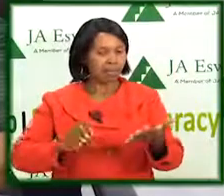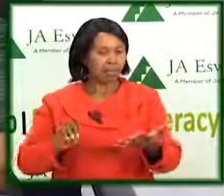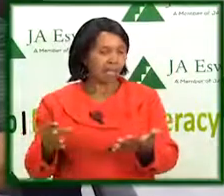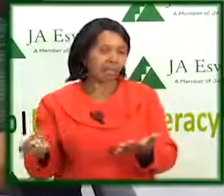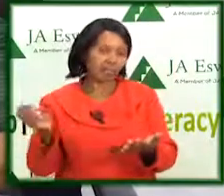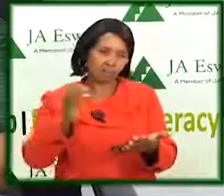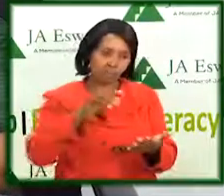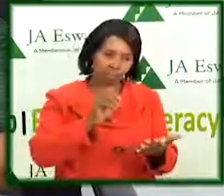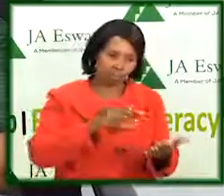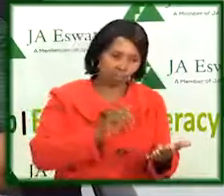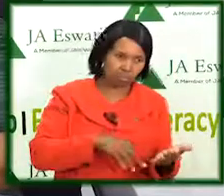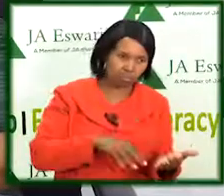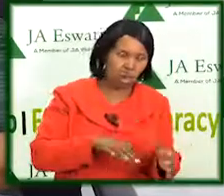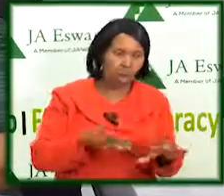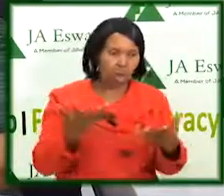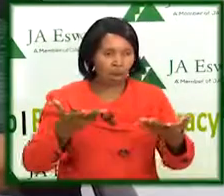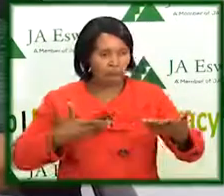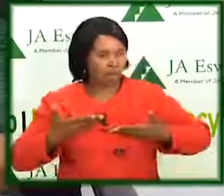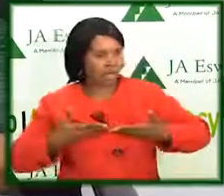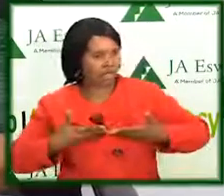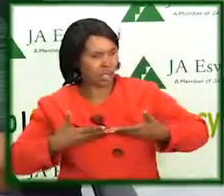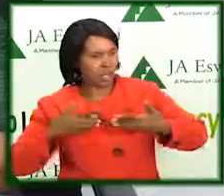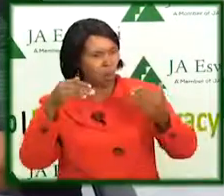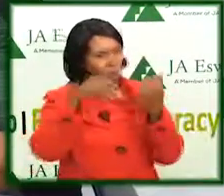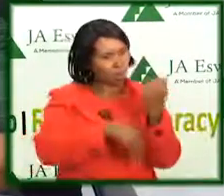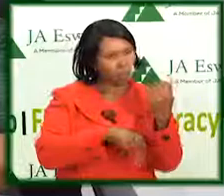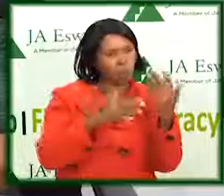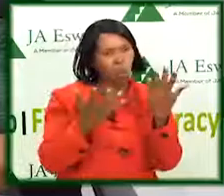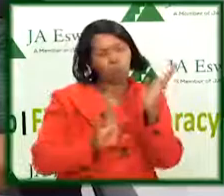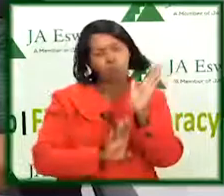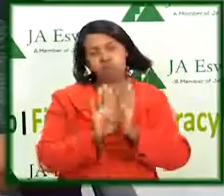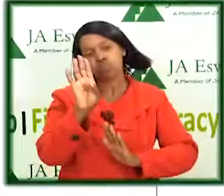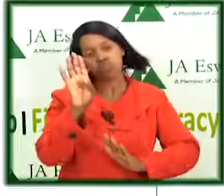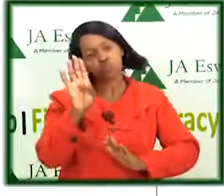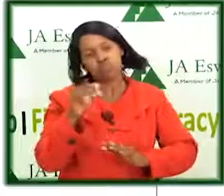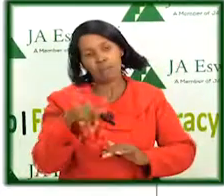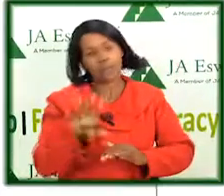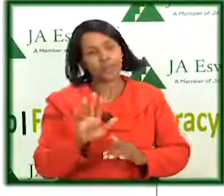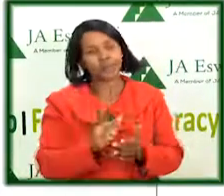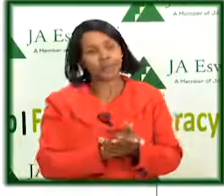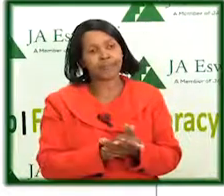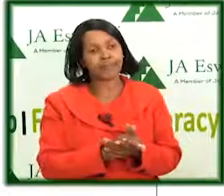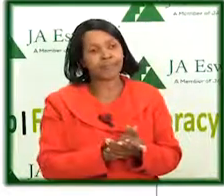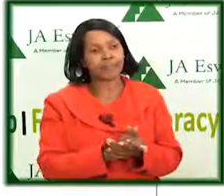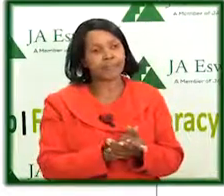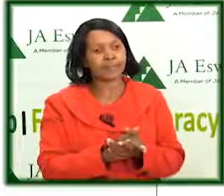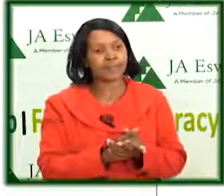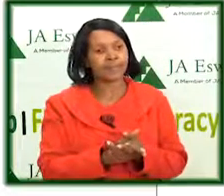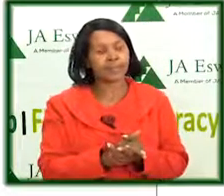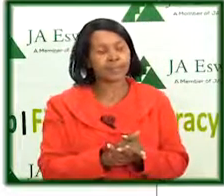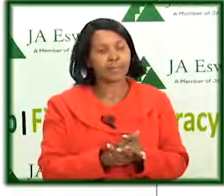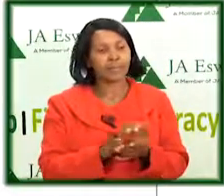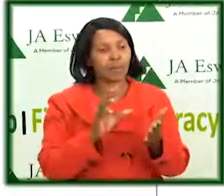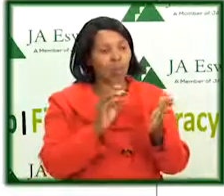you managed to make a profit or a loss as a business? So we have the format of the end of year reports